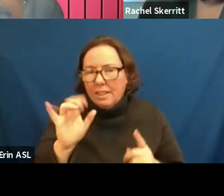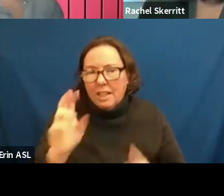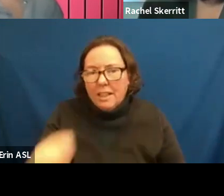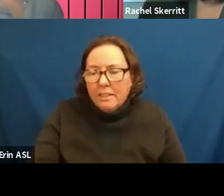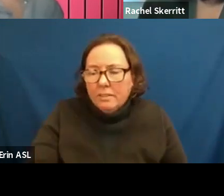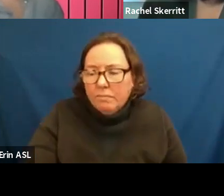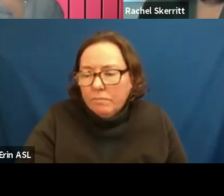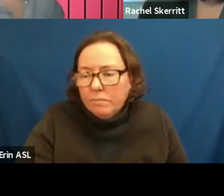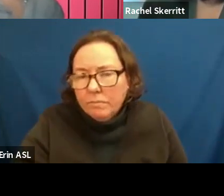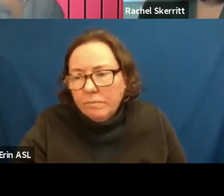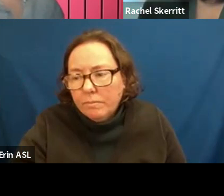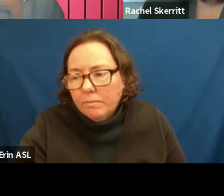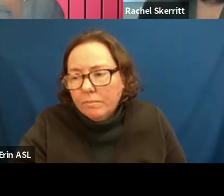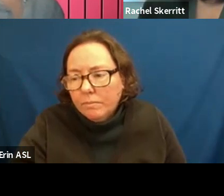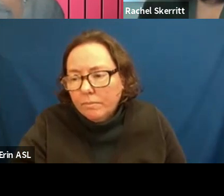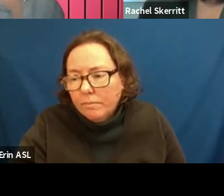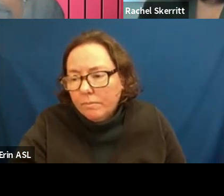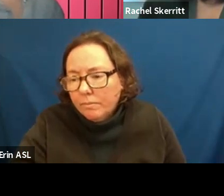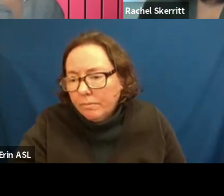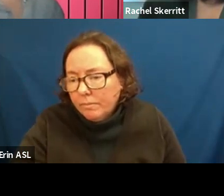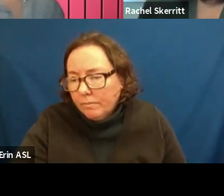there, please raise your hand.